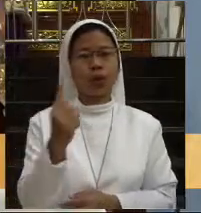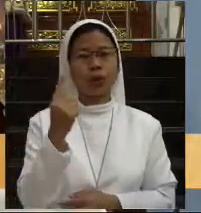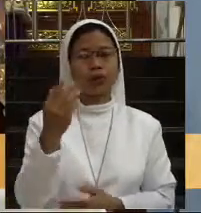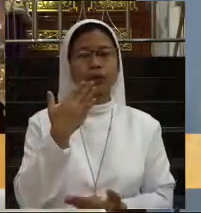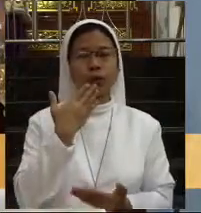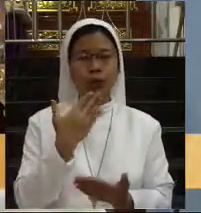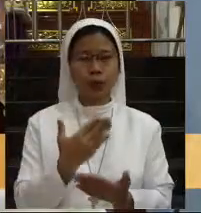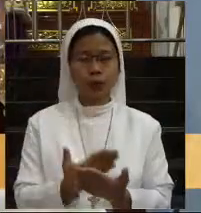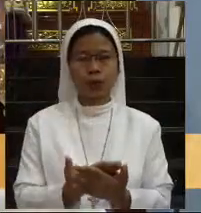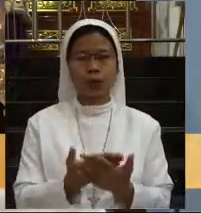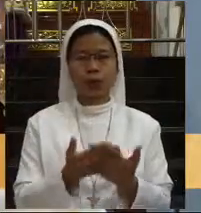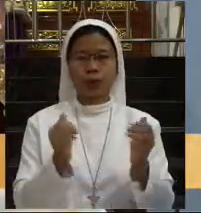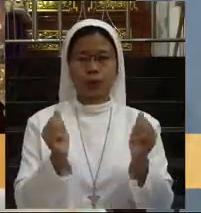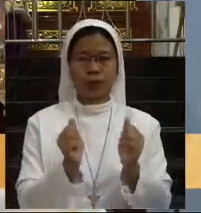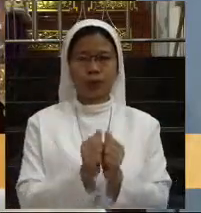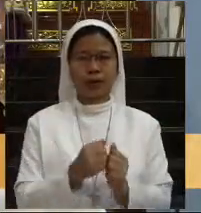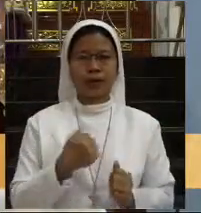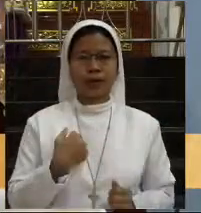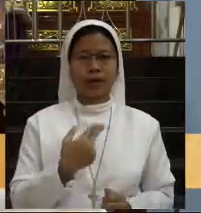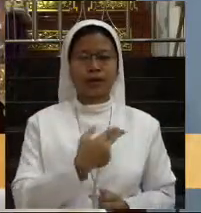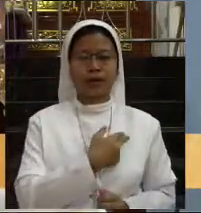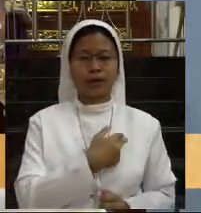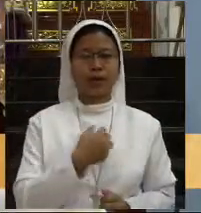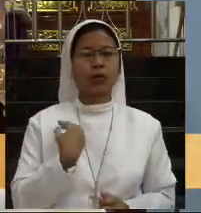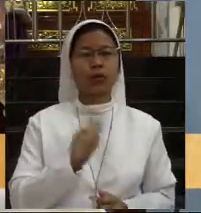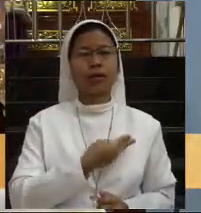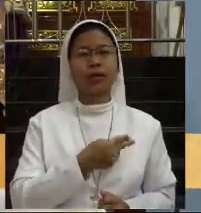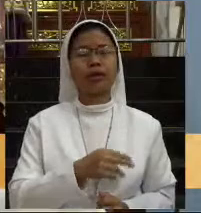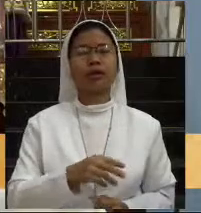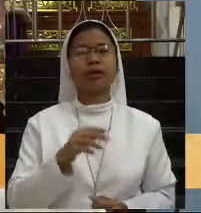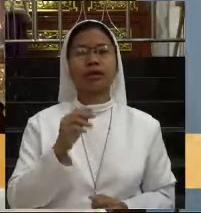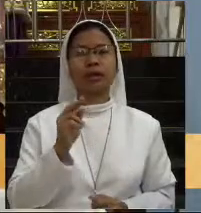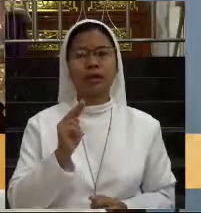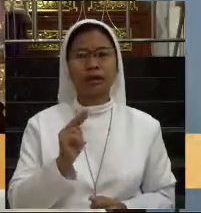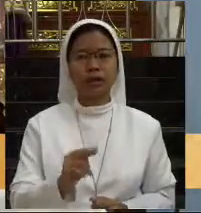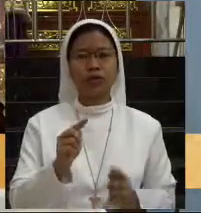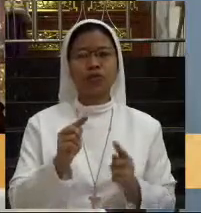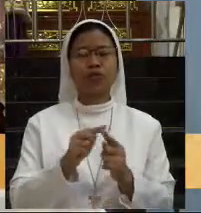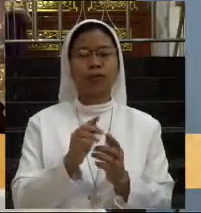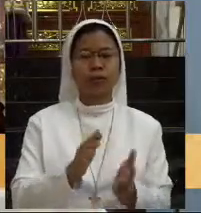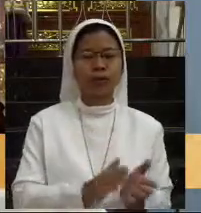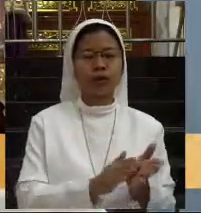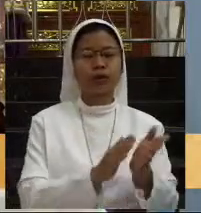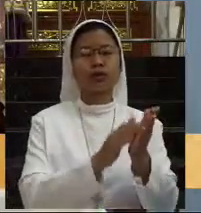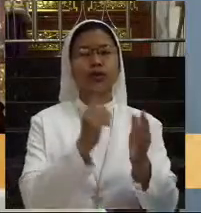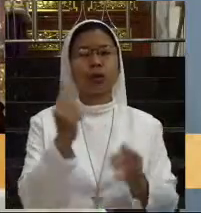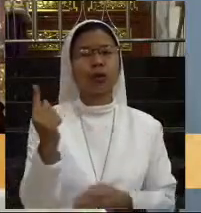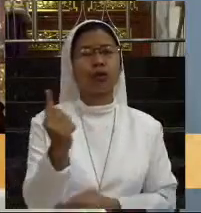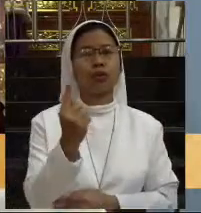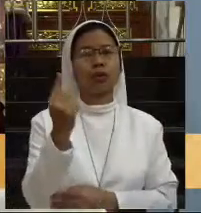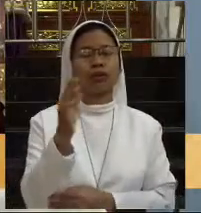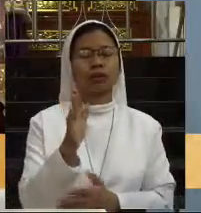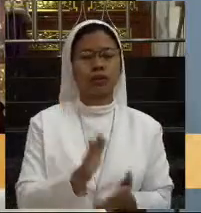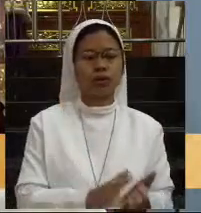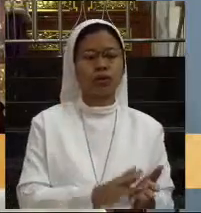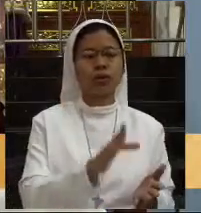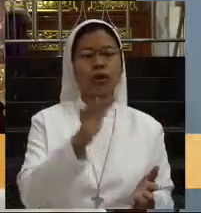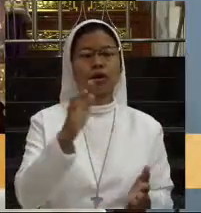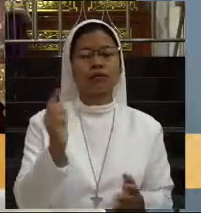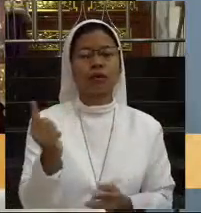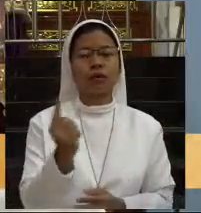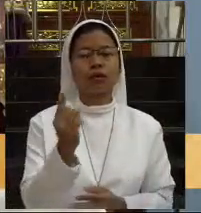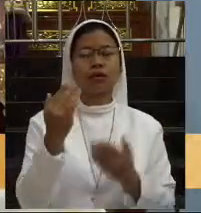us. We should never fail to praise and glorify and thank